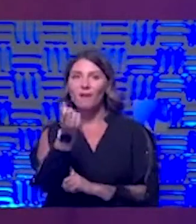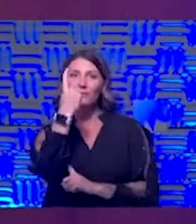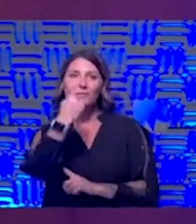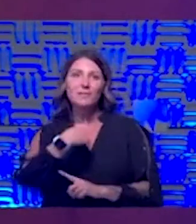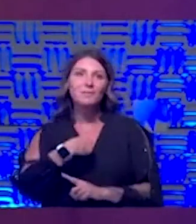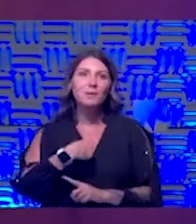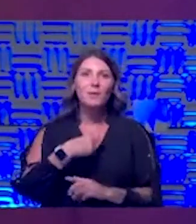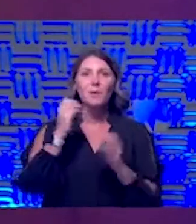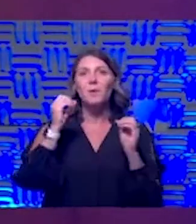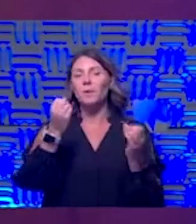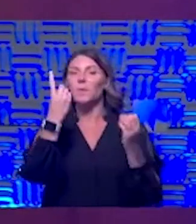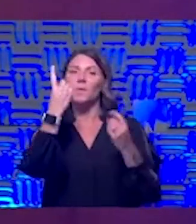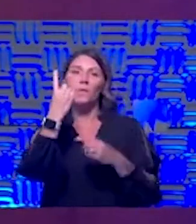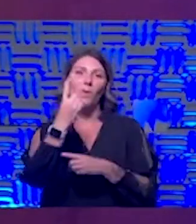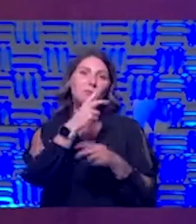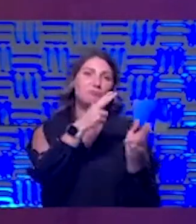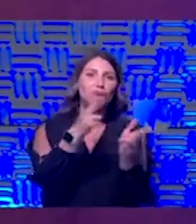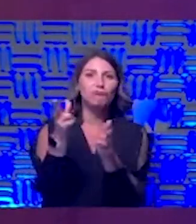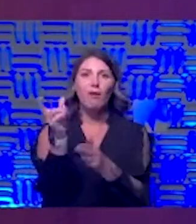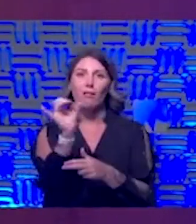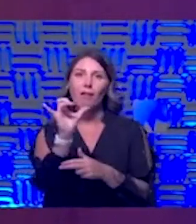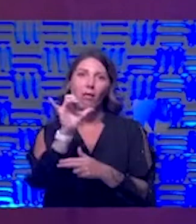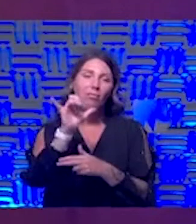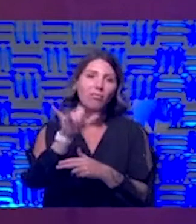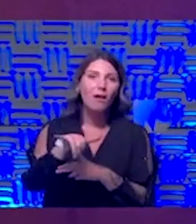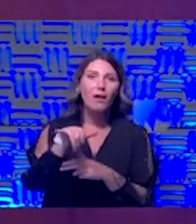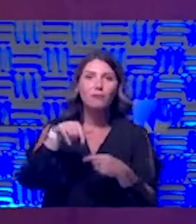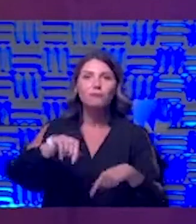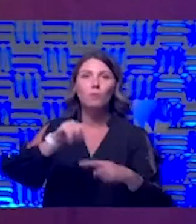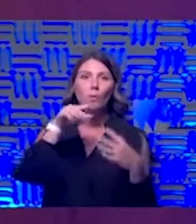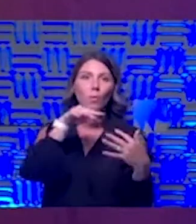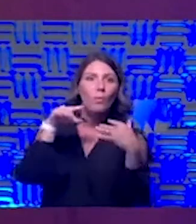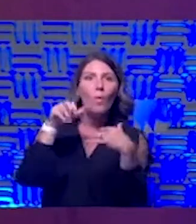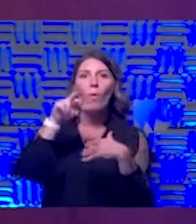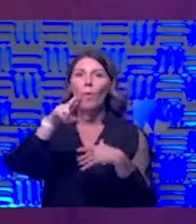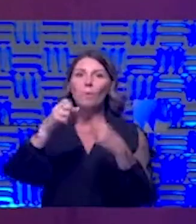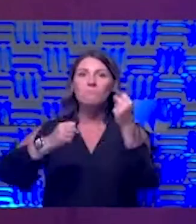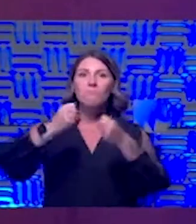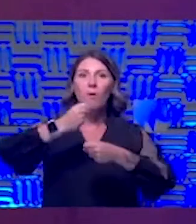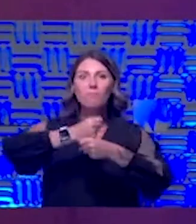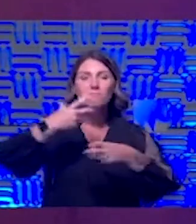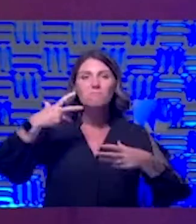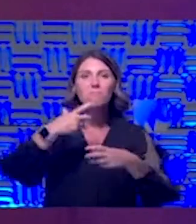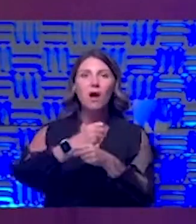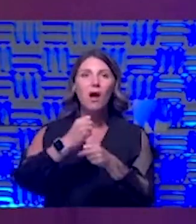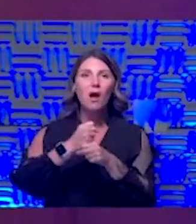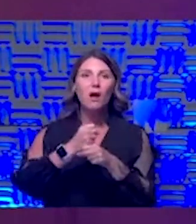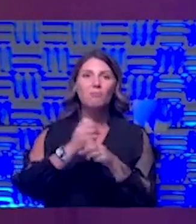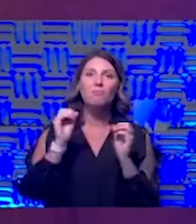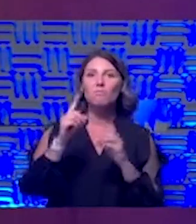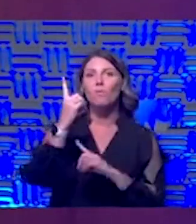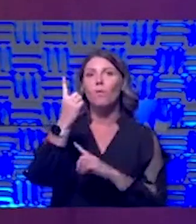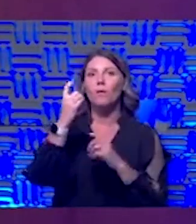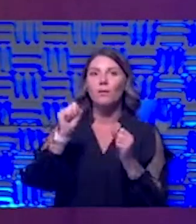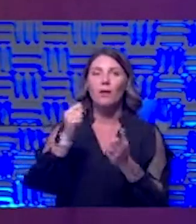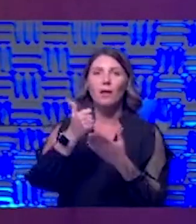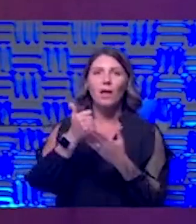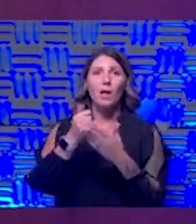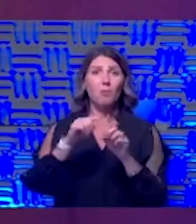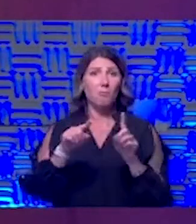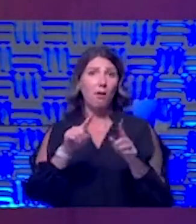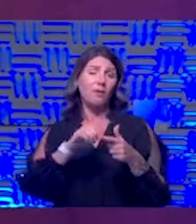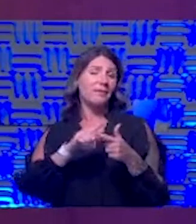in a car bomb or been shot at in this way, so nobody else can help. But then you have a police officer, EMS,